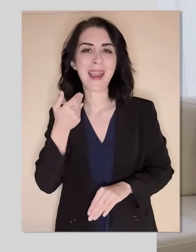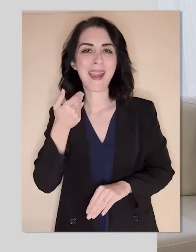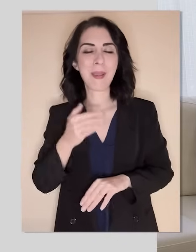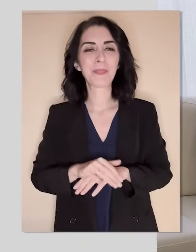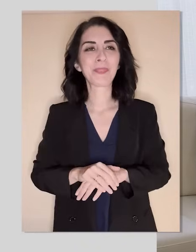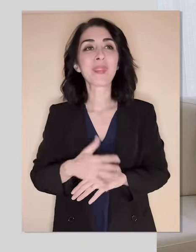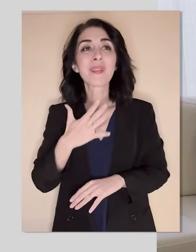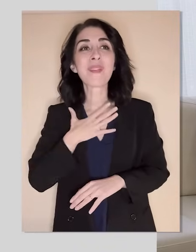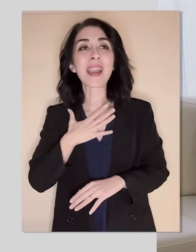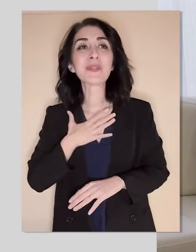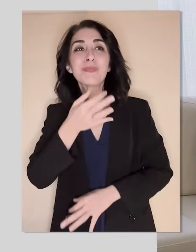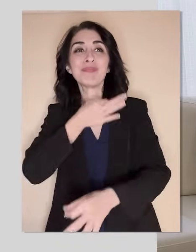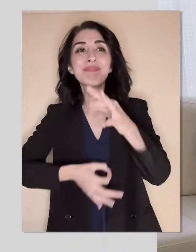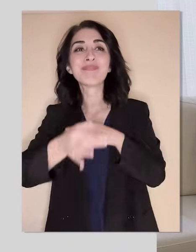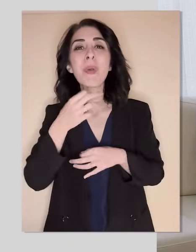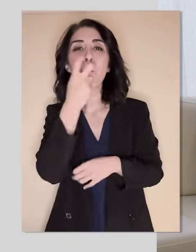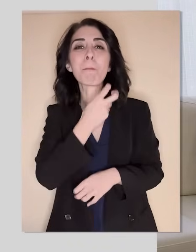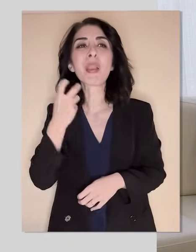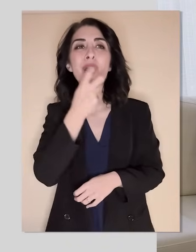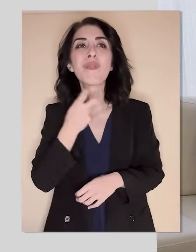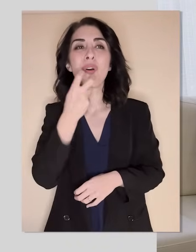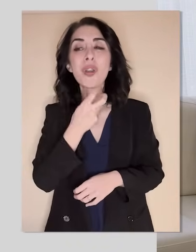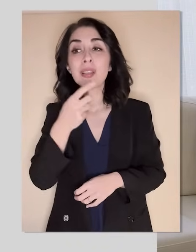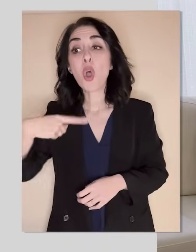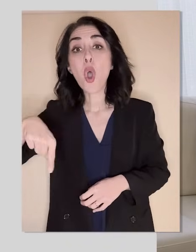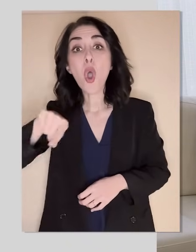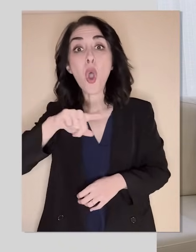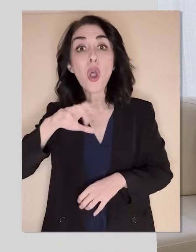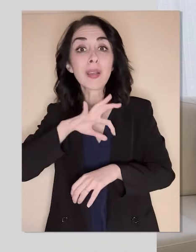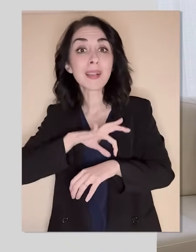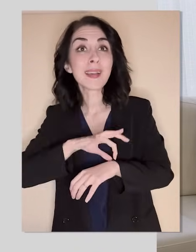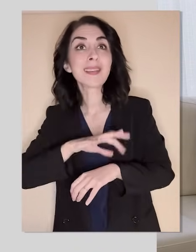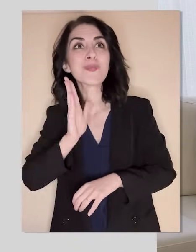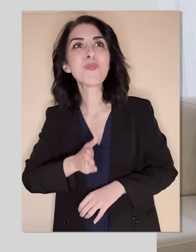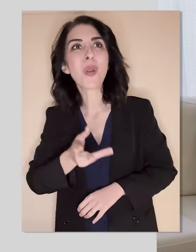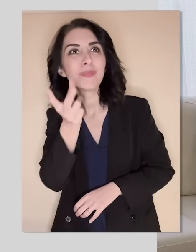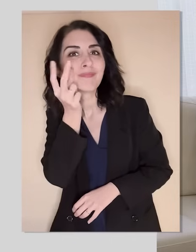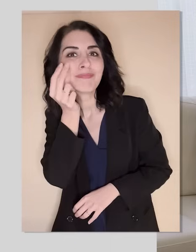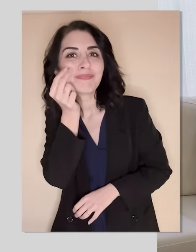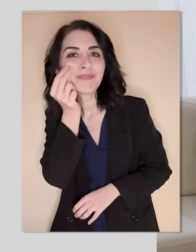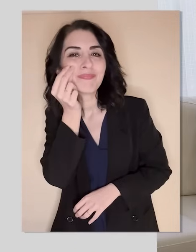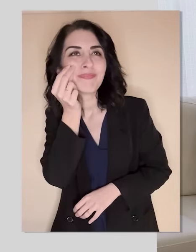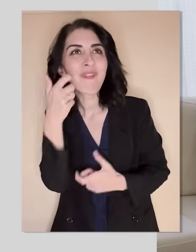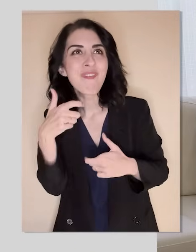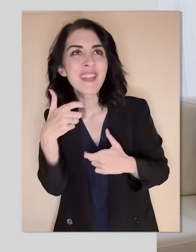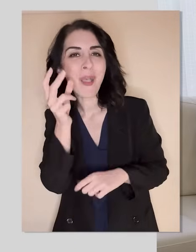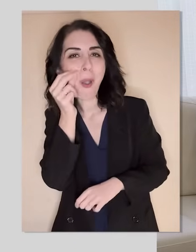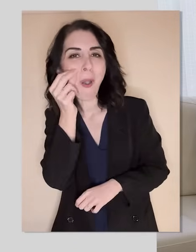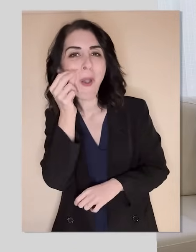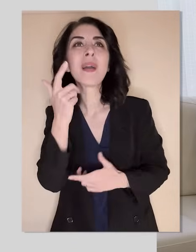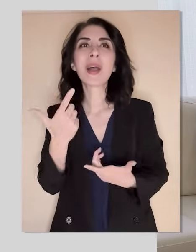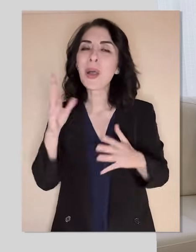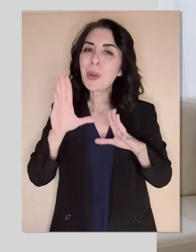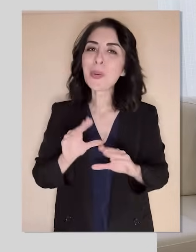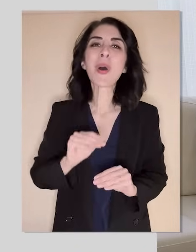this information that our viewers can see in previous videos on migraine and acute migraine treatment. And we have a last video to